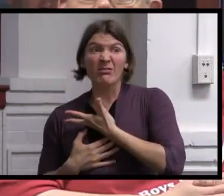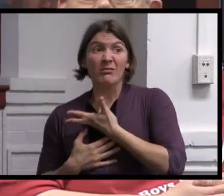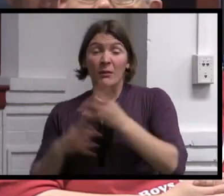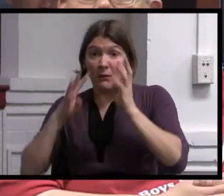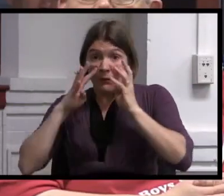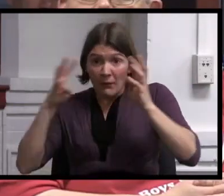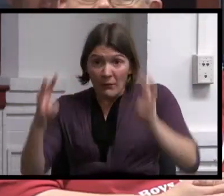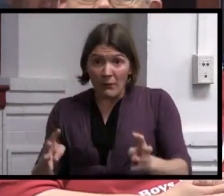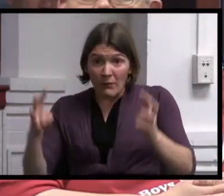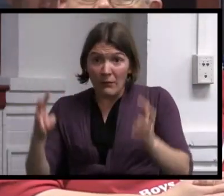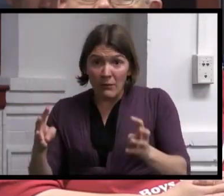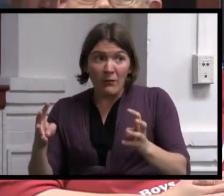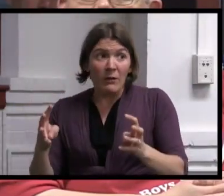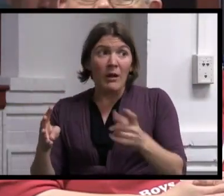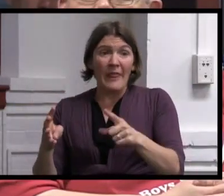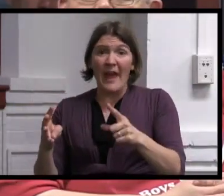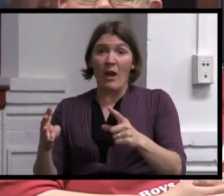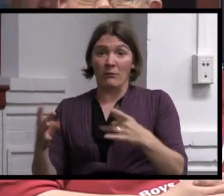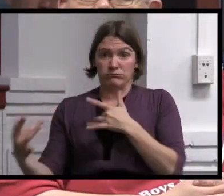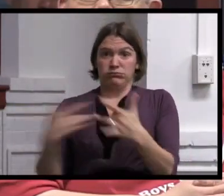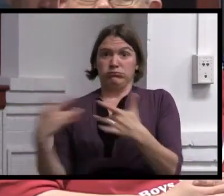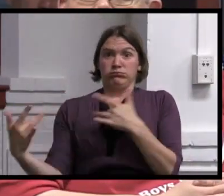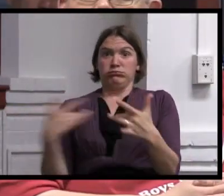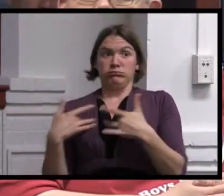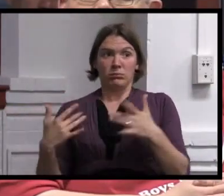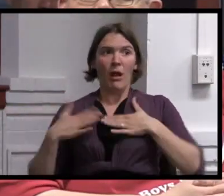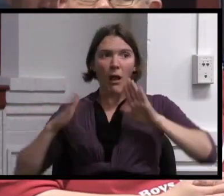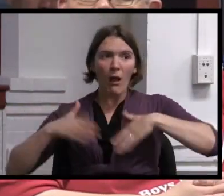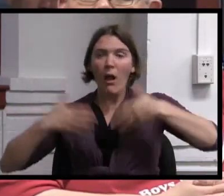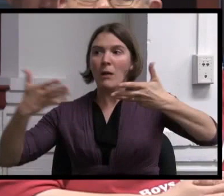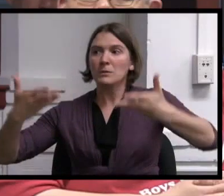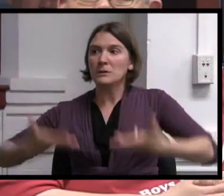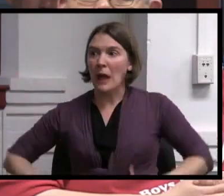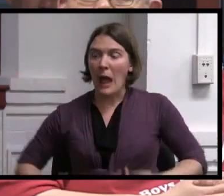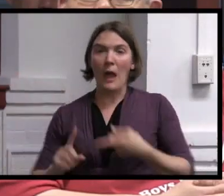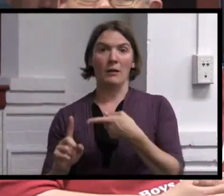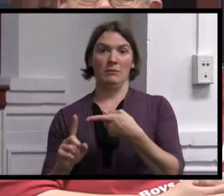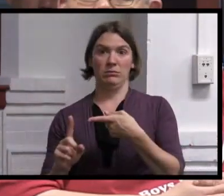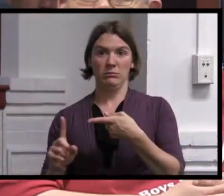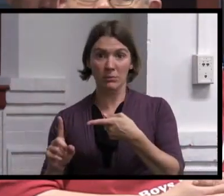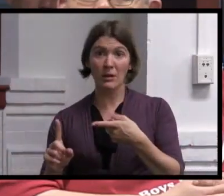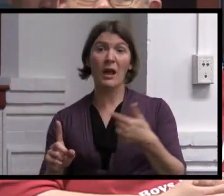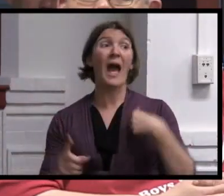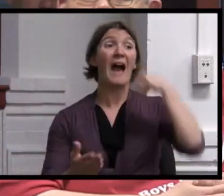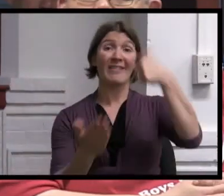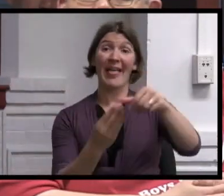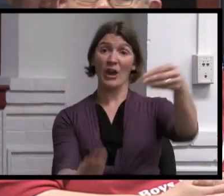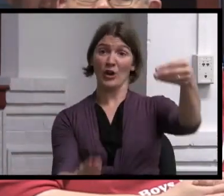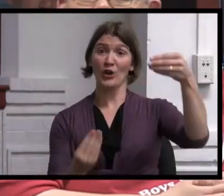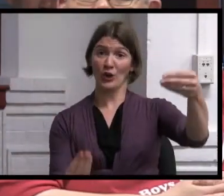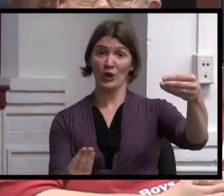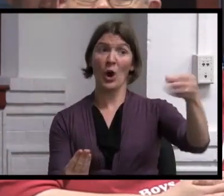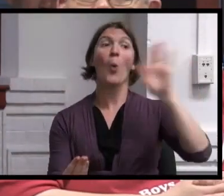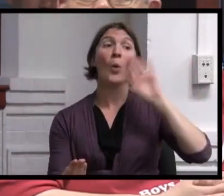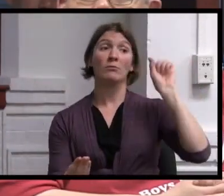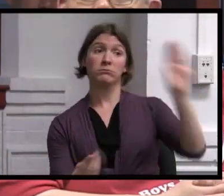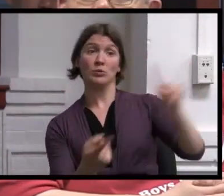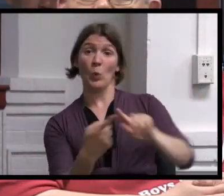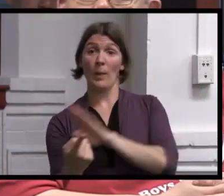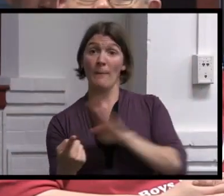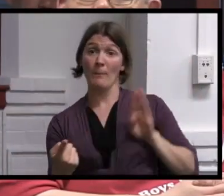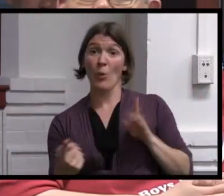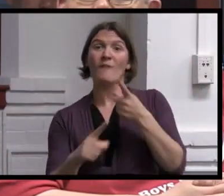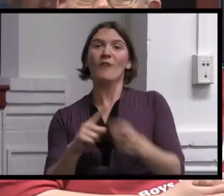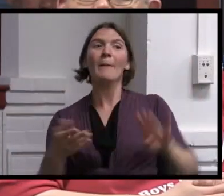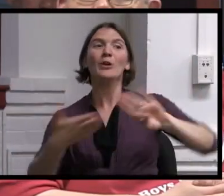crying on the phone with us about this. So it's very upsetting. We have a letter that is going to be sent to the board from